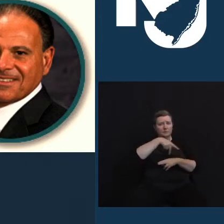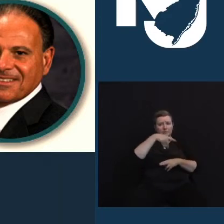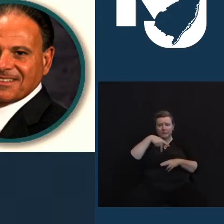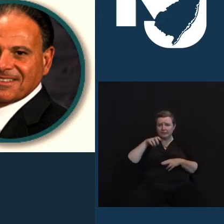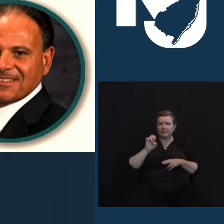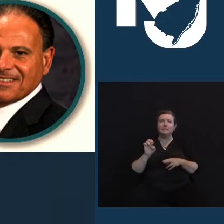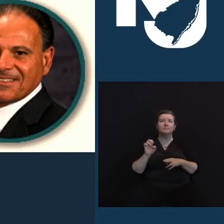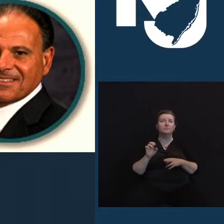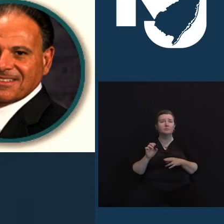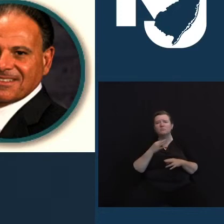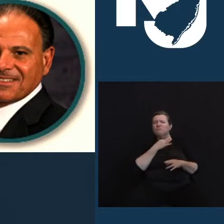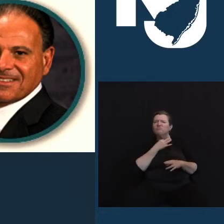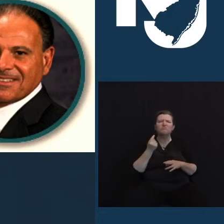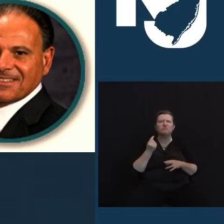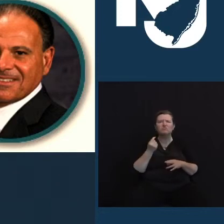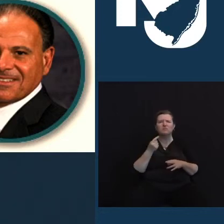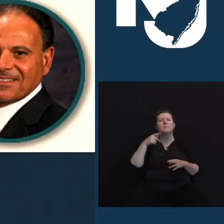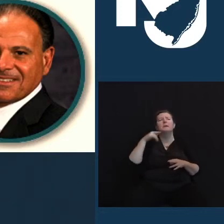peerps.com,